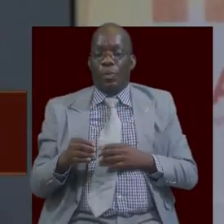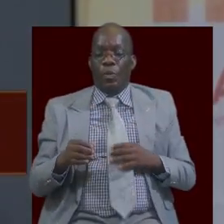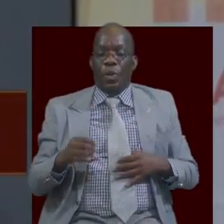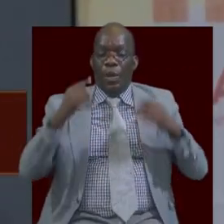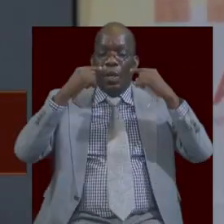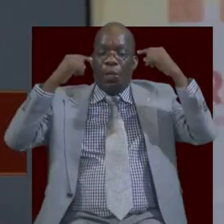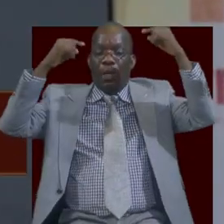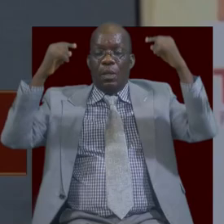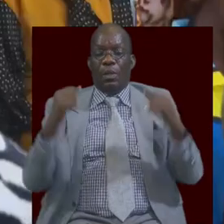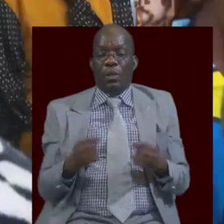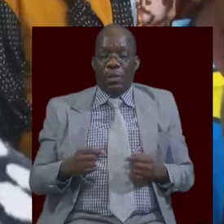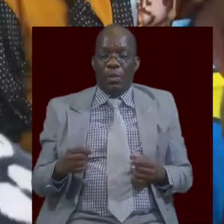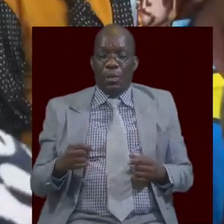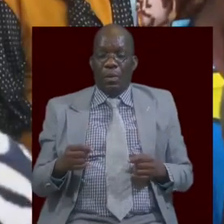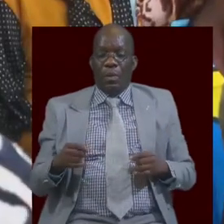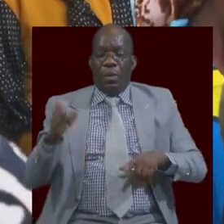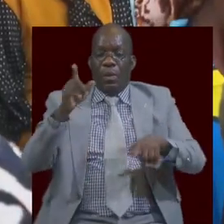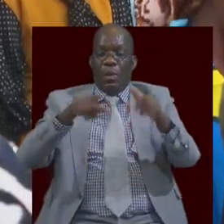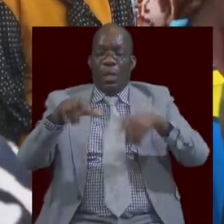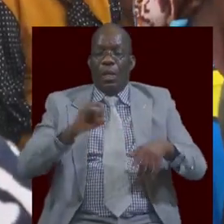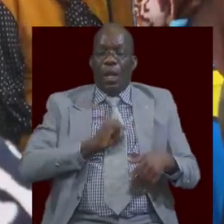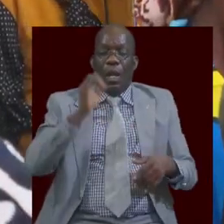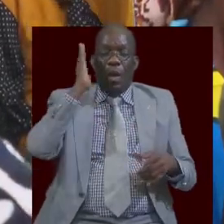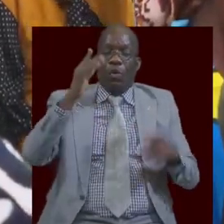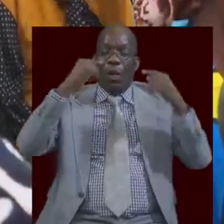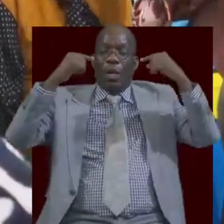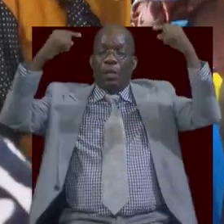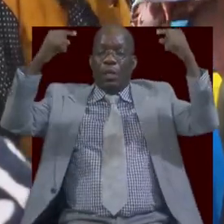Excelling, I will excel.